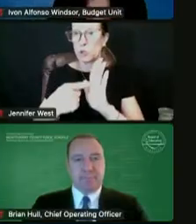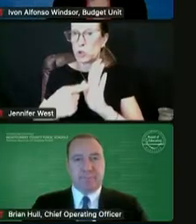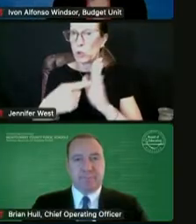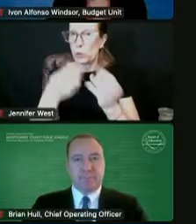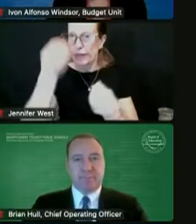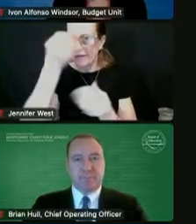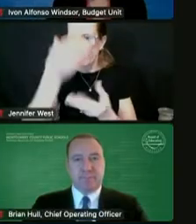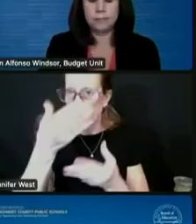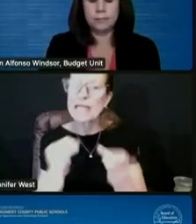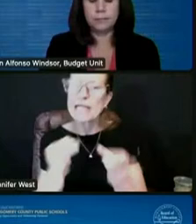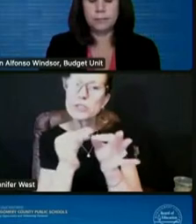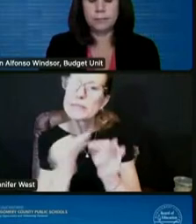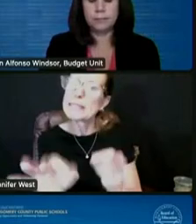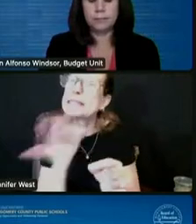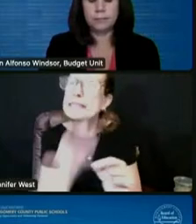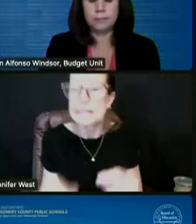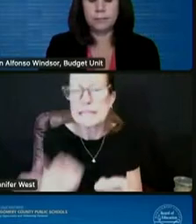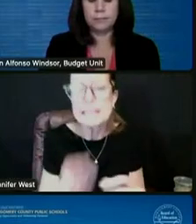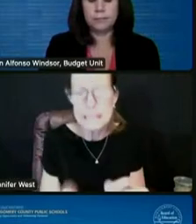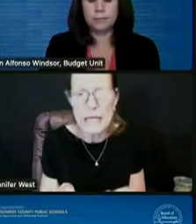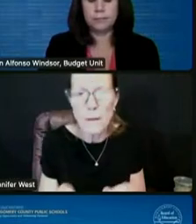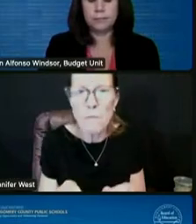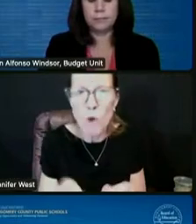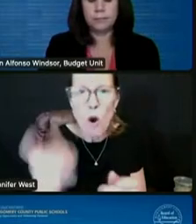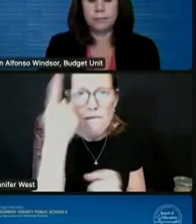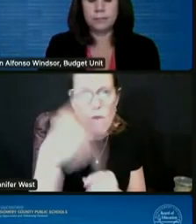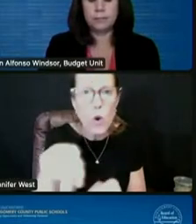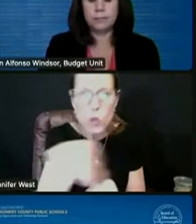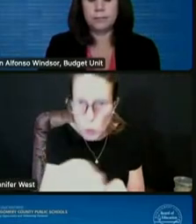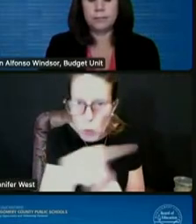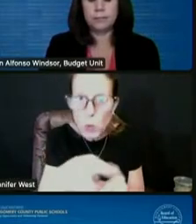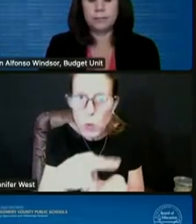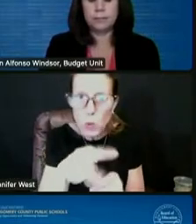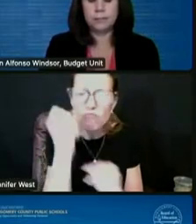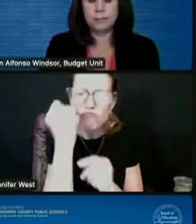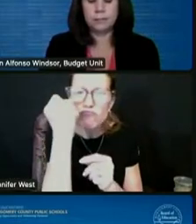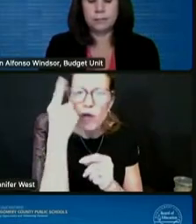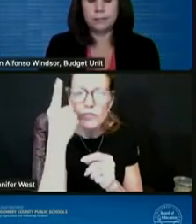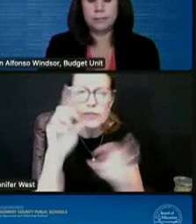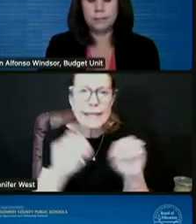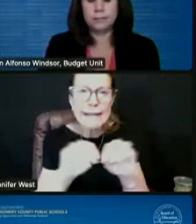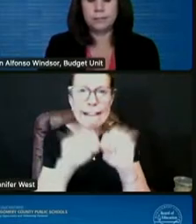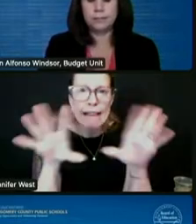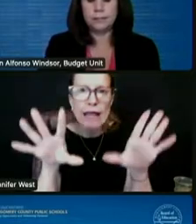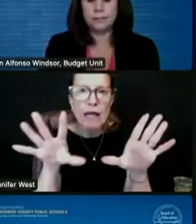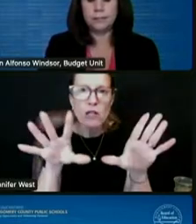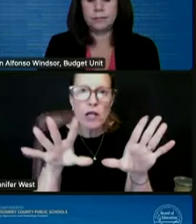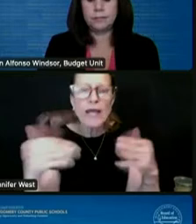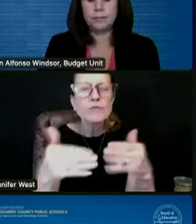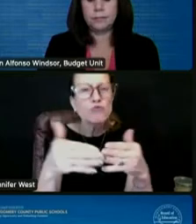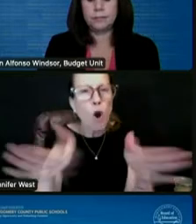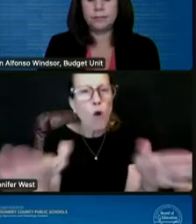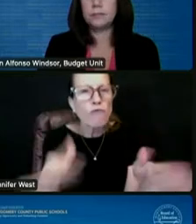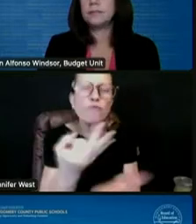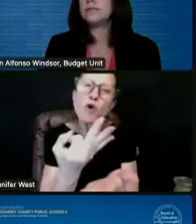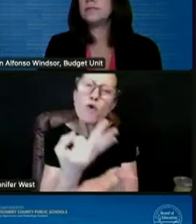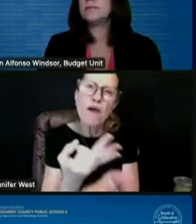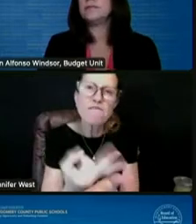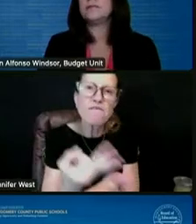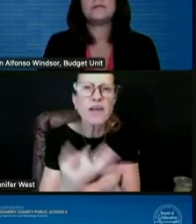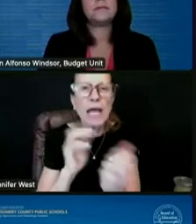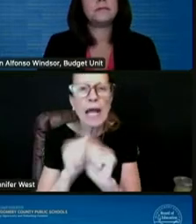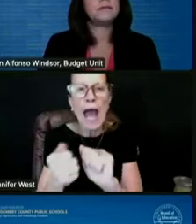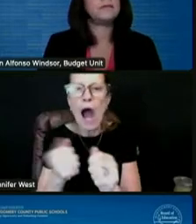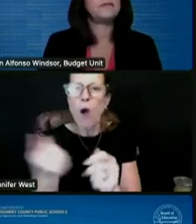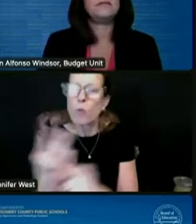you so that, again, you understand much of the overview of our funding, how we're funded, how we utilize